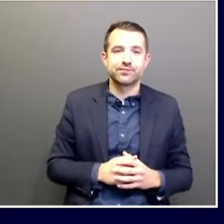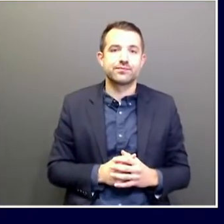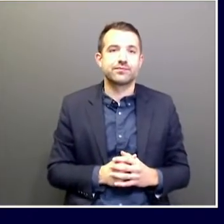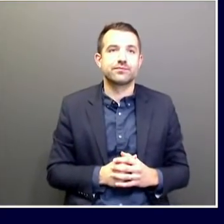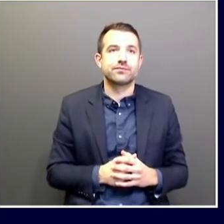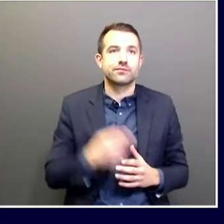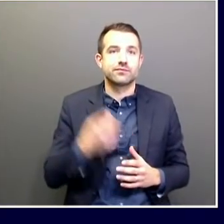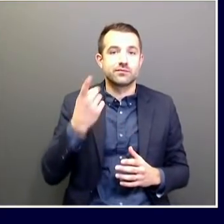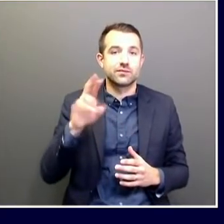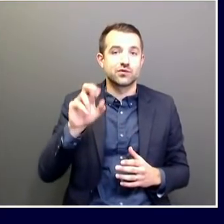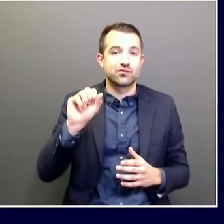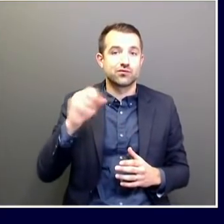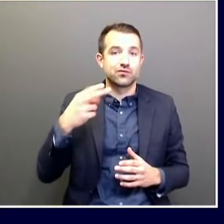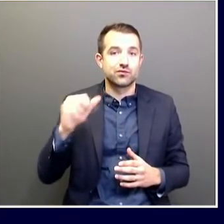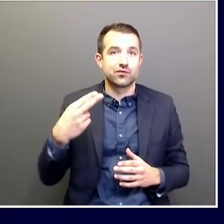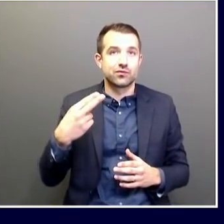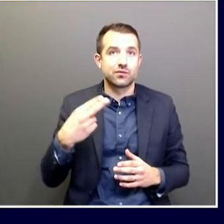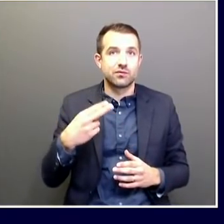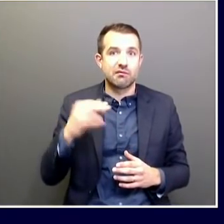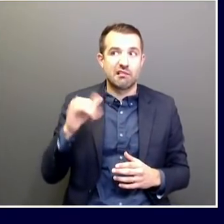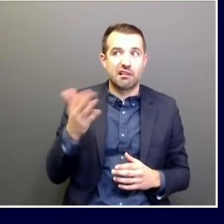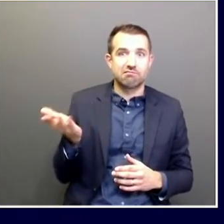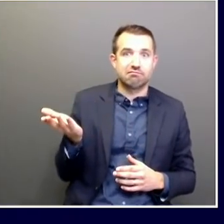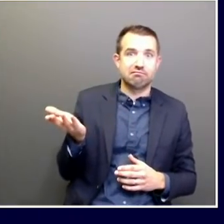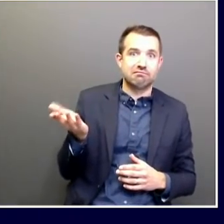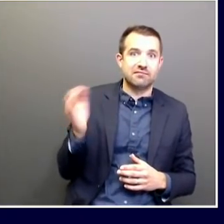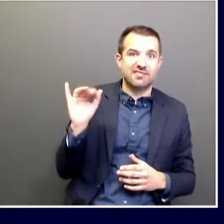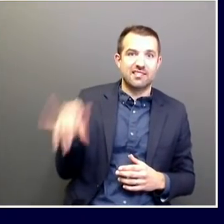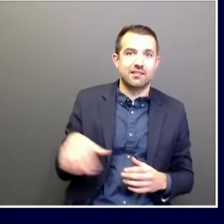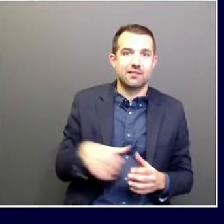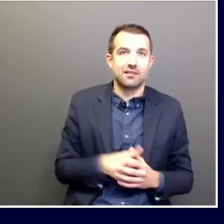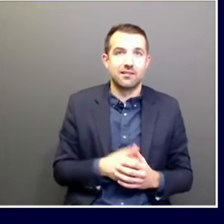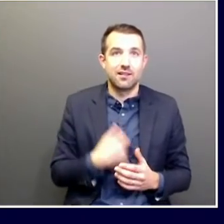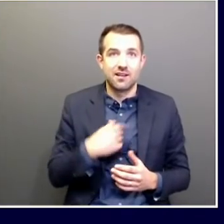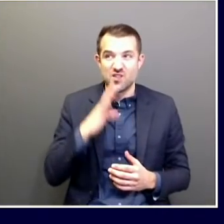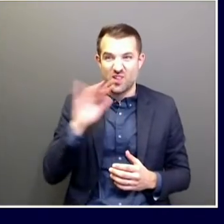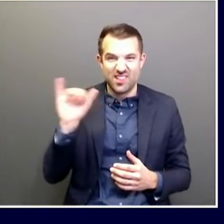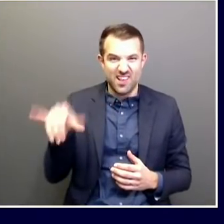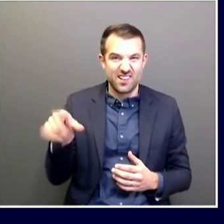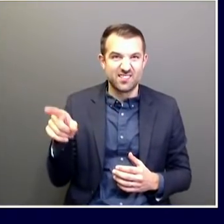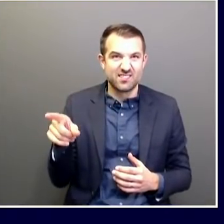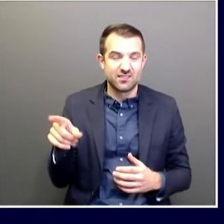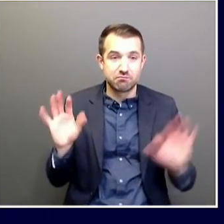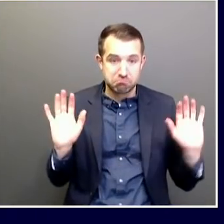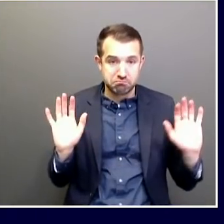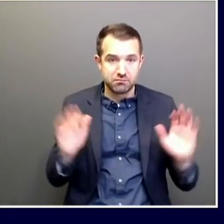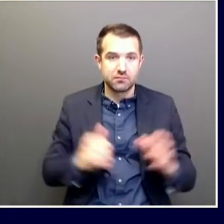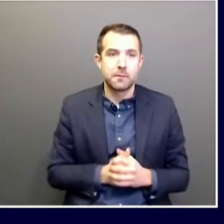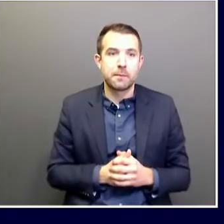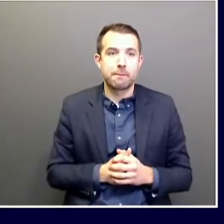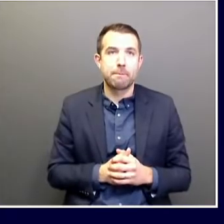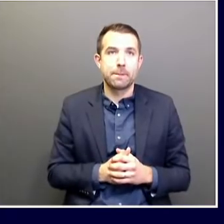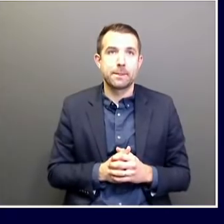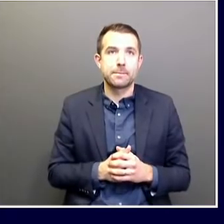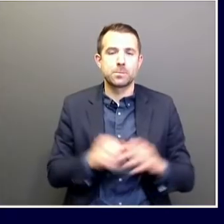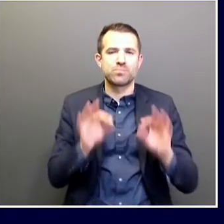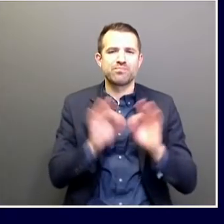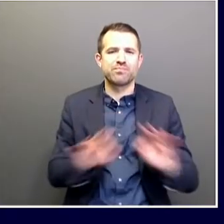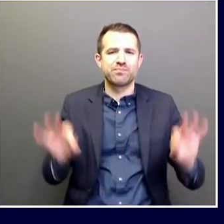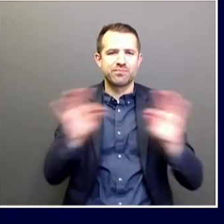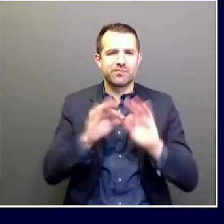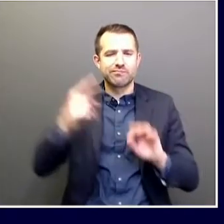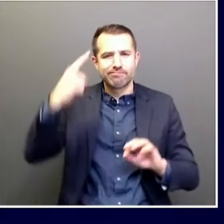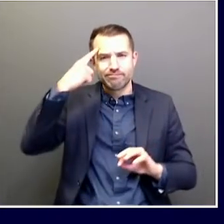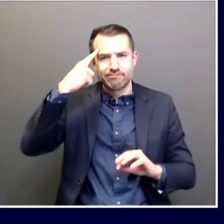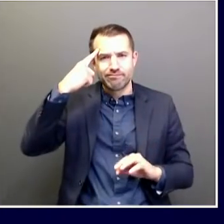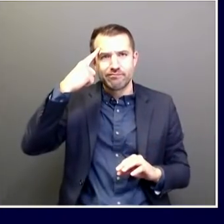almost exactly what the commissioner noted, which is I think it's useful to start that analysis based on what our goal is. The goal of COVID-19